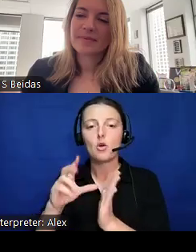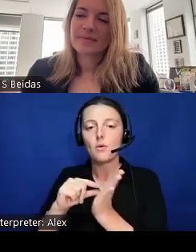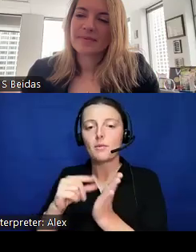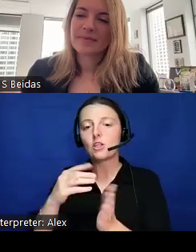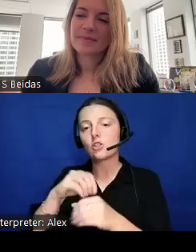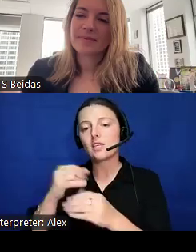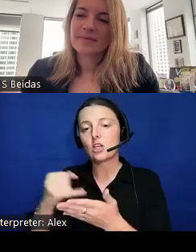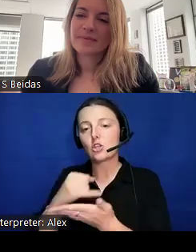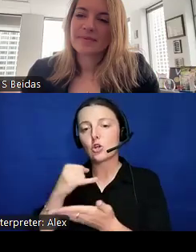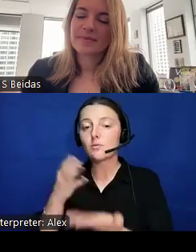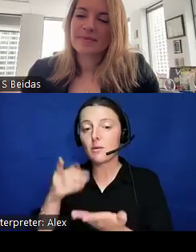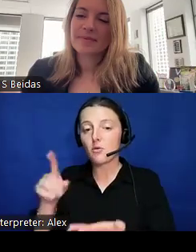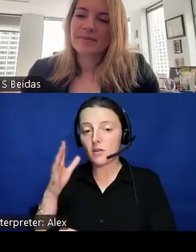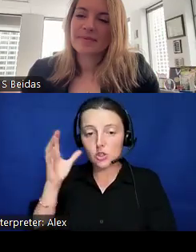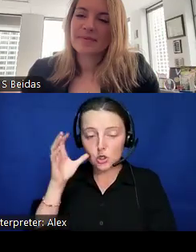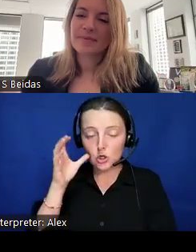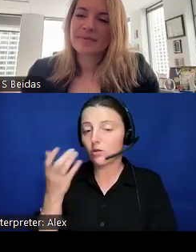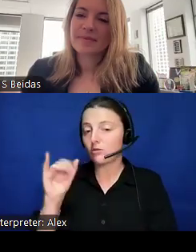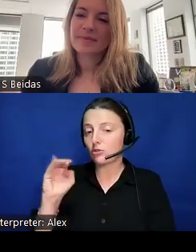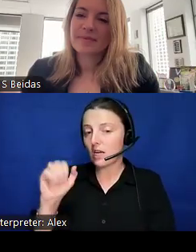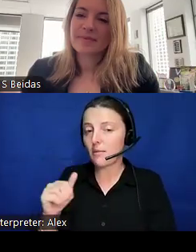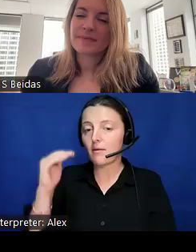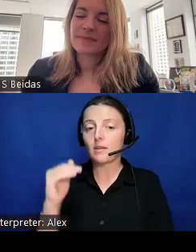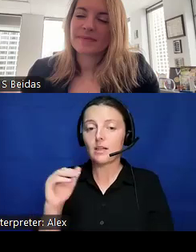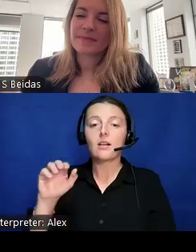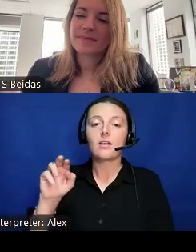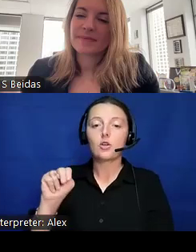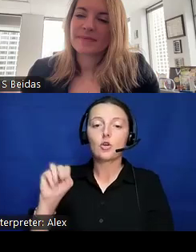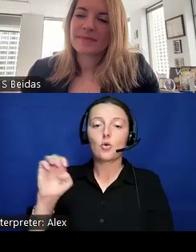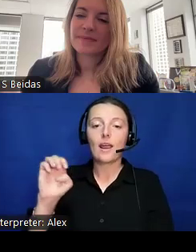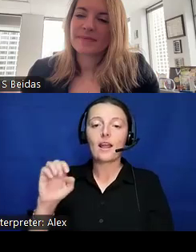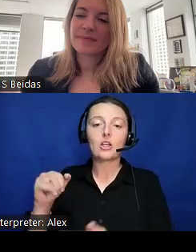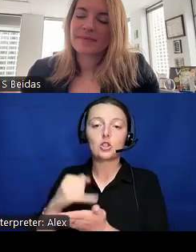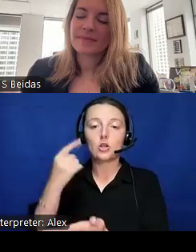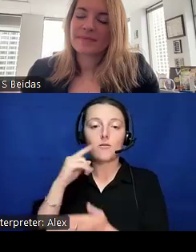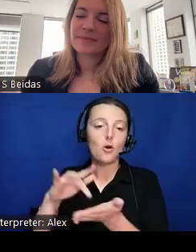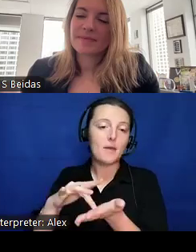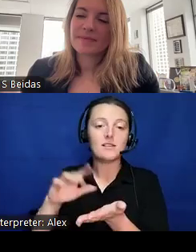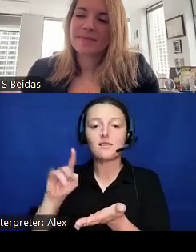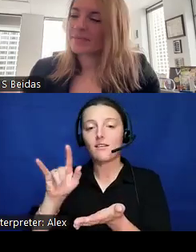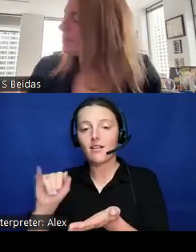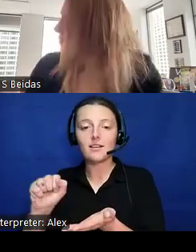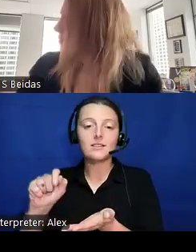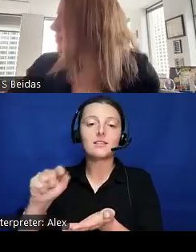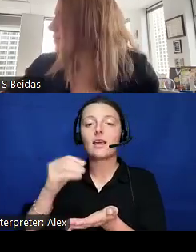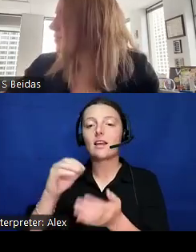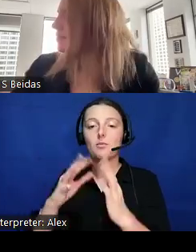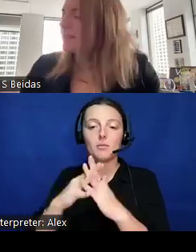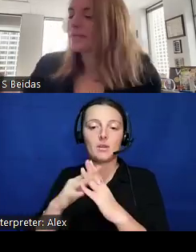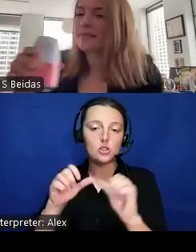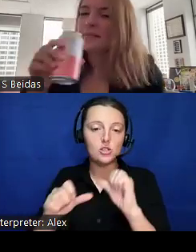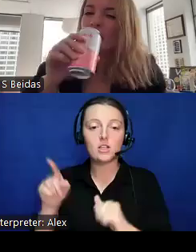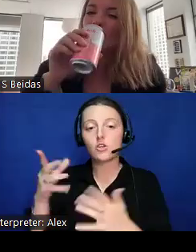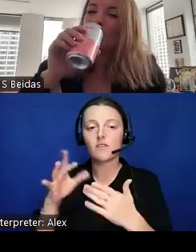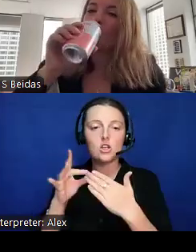New England Journal of Medicine, Catalyst, and Implementation Science. She's led 2 NIH centers on behavioral economics and implementation